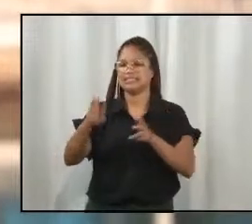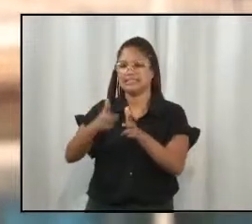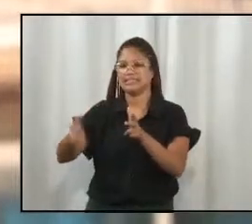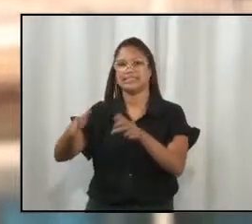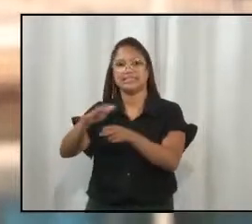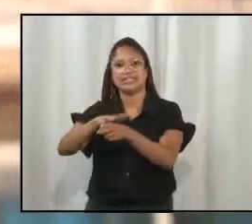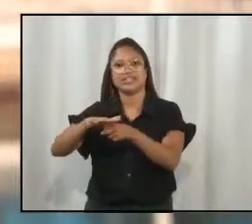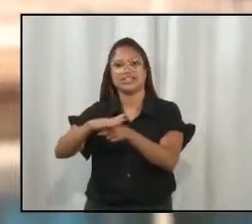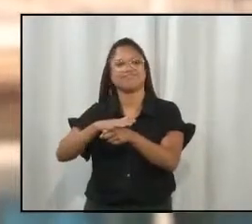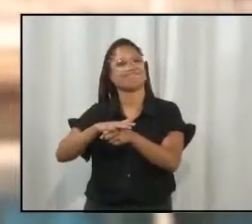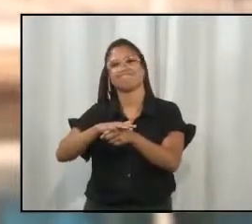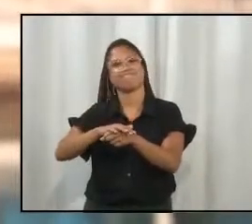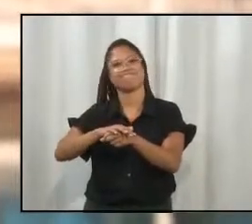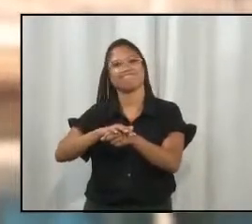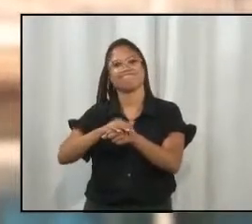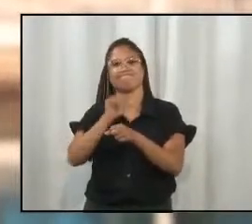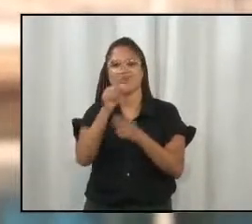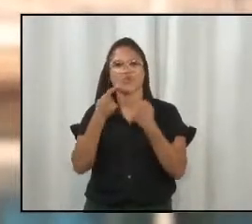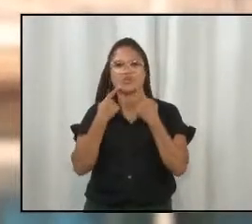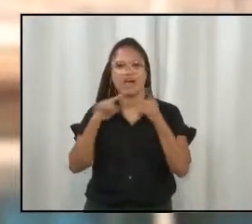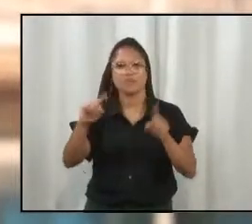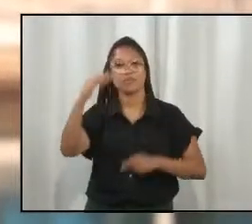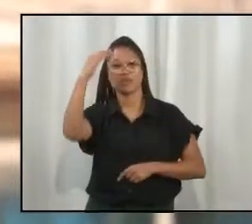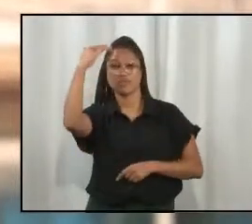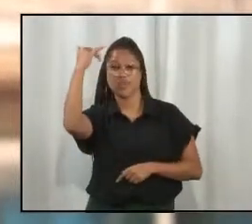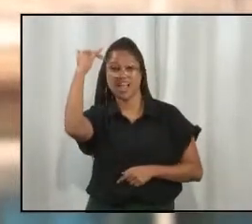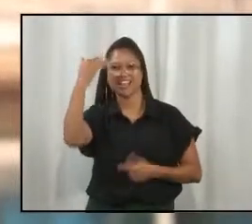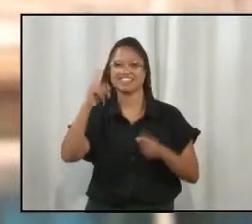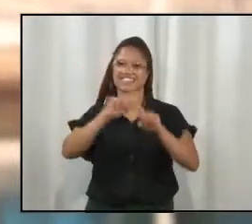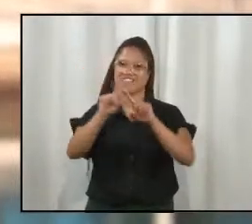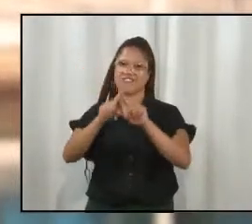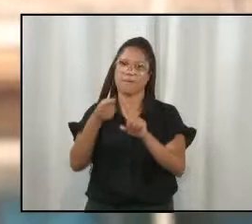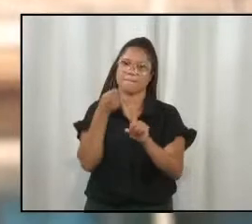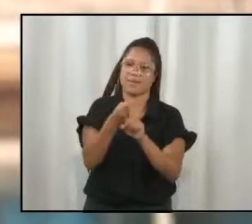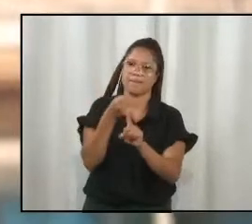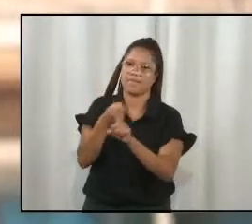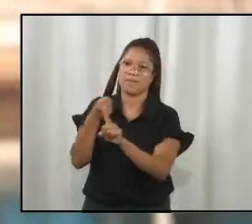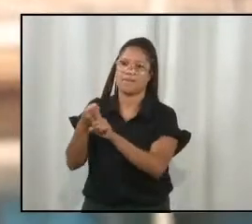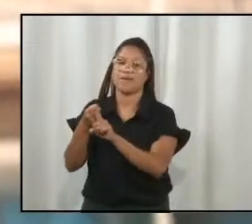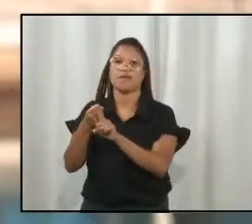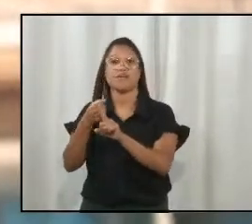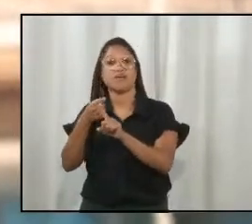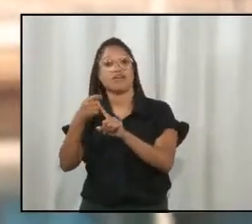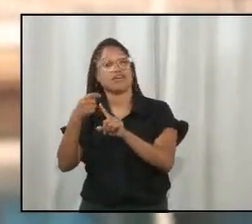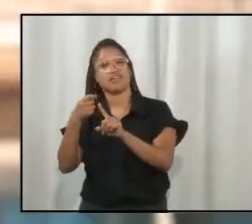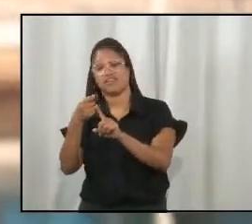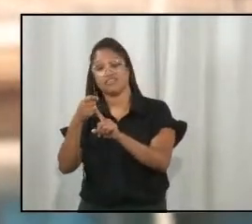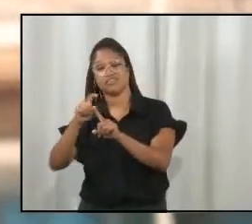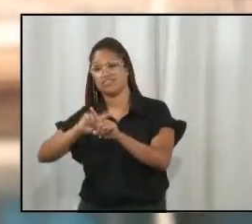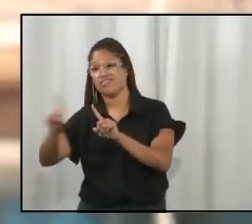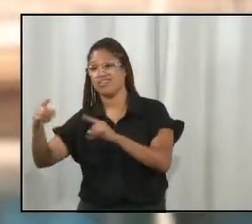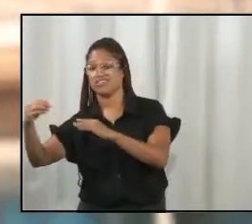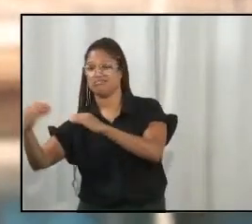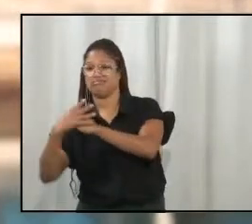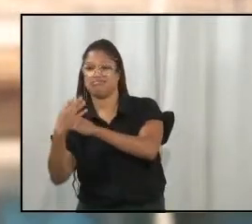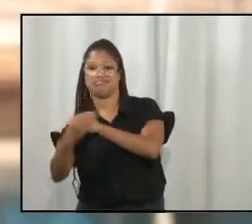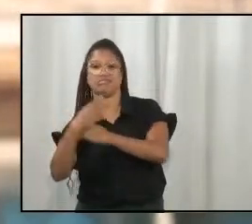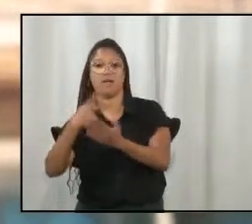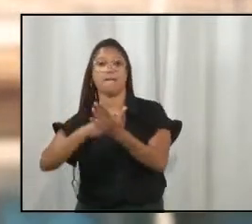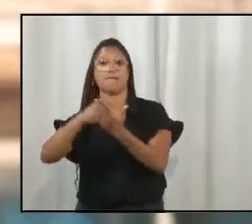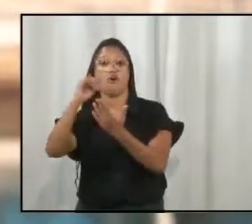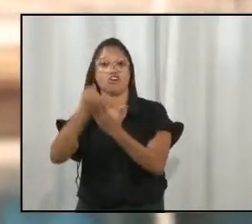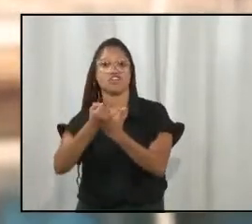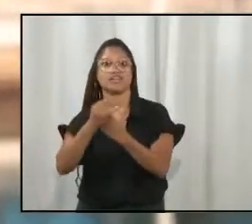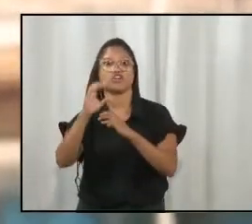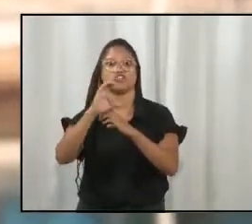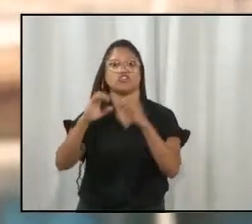due to potential impacts on surrounding Port of Long Beach construction projects, and so. As a